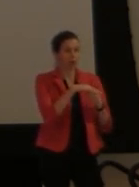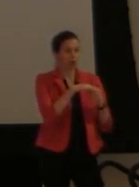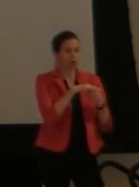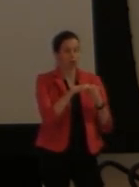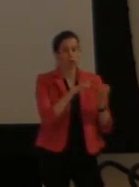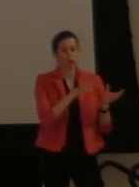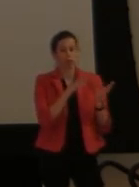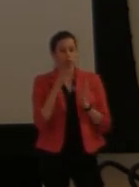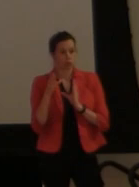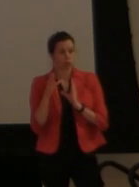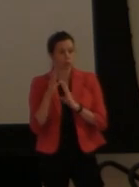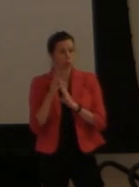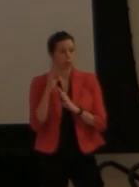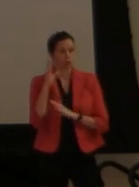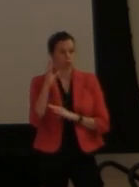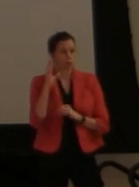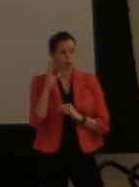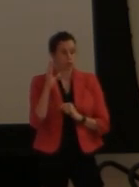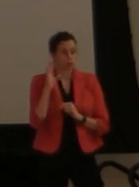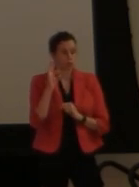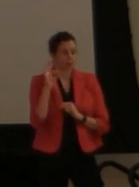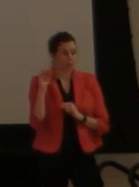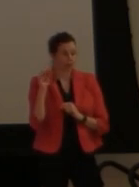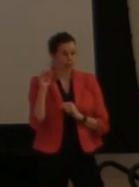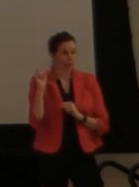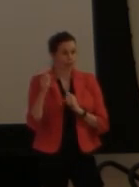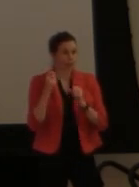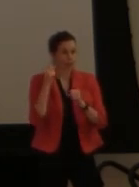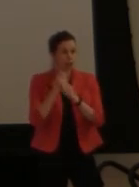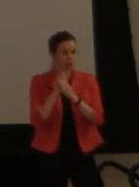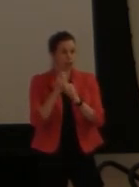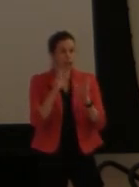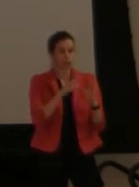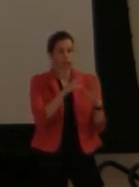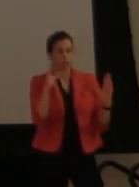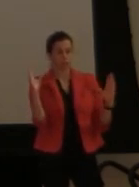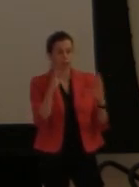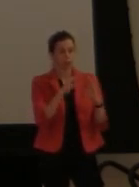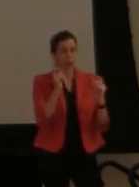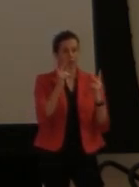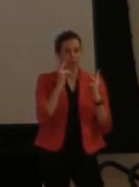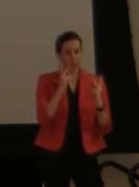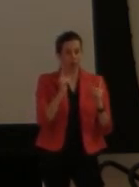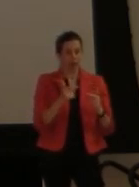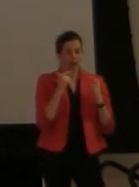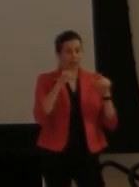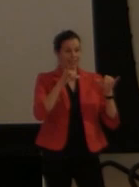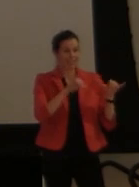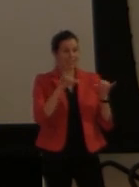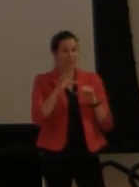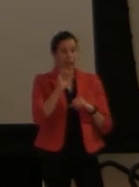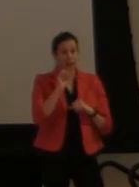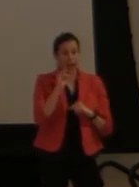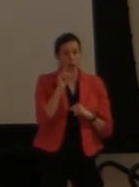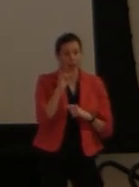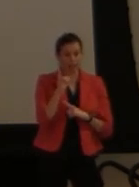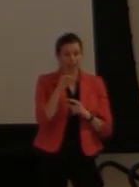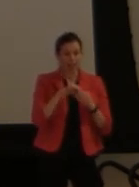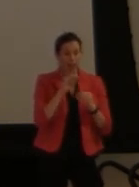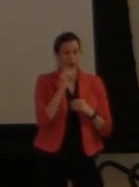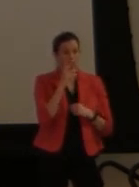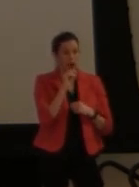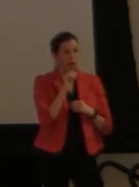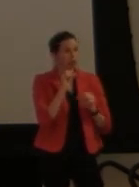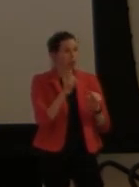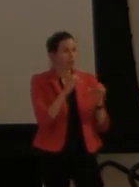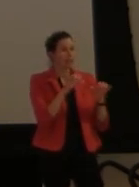89 years in the Stowe area of Summit County. So you can be living in the same county in Ohio, maybe even in